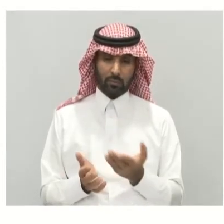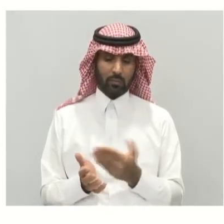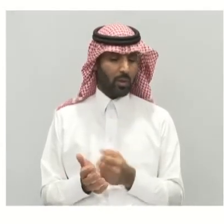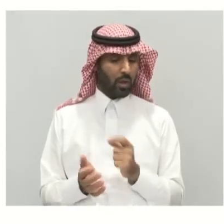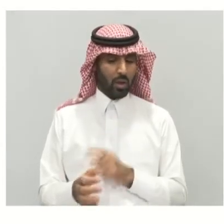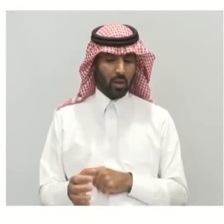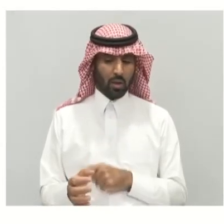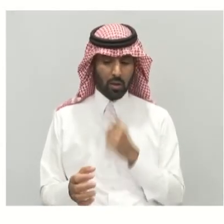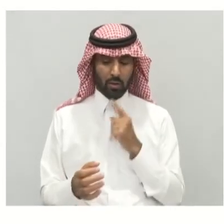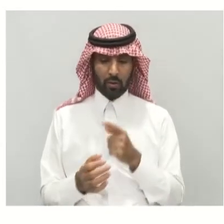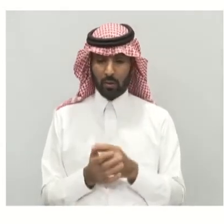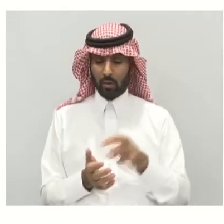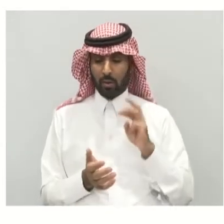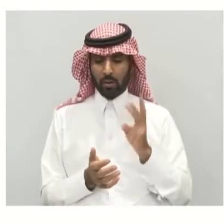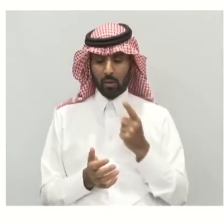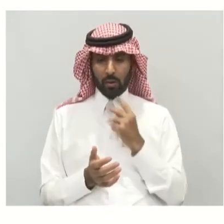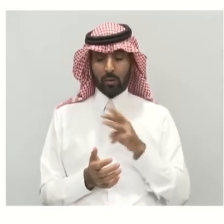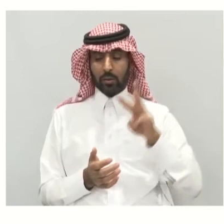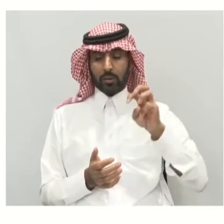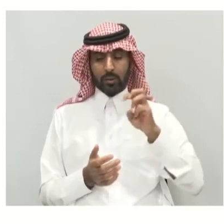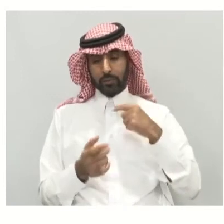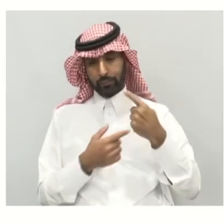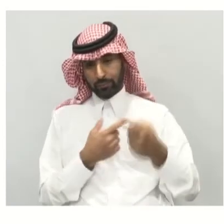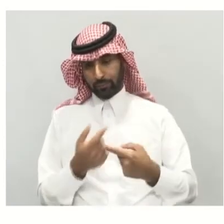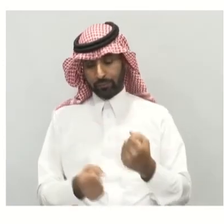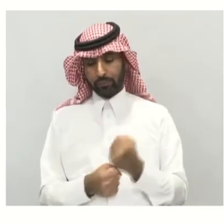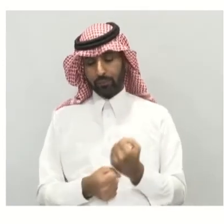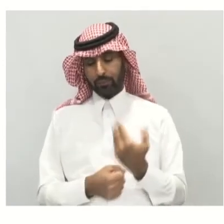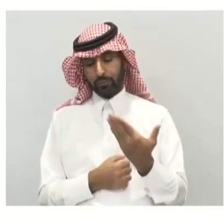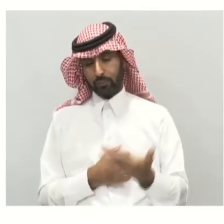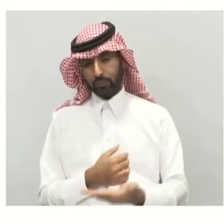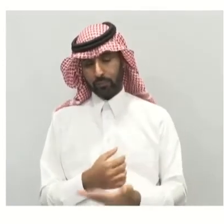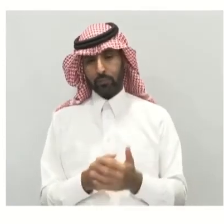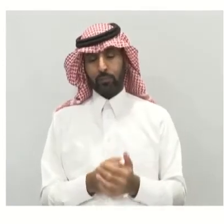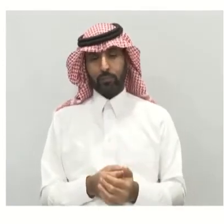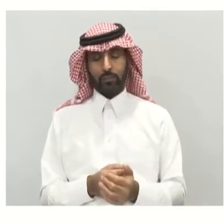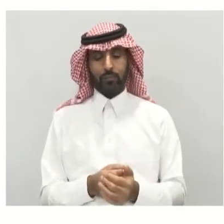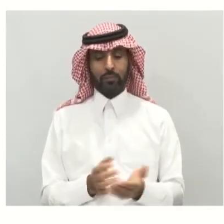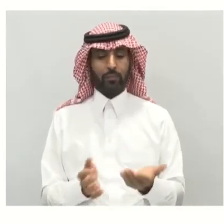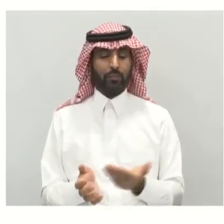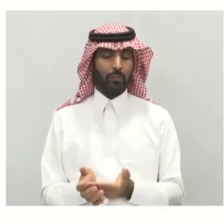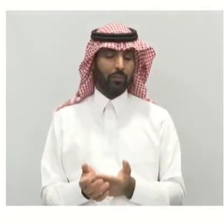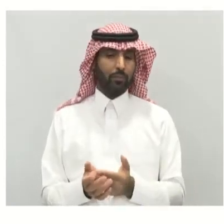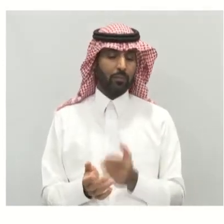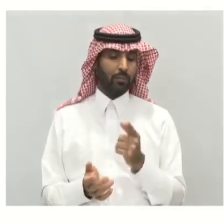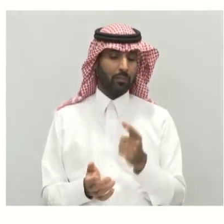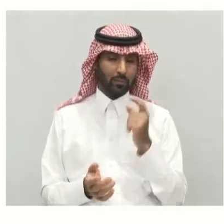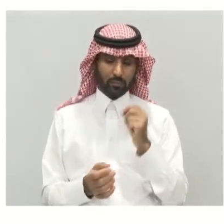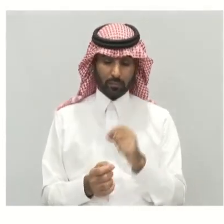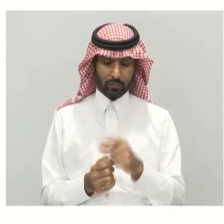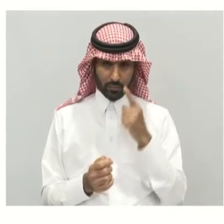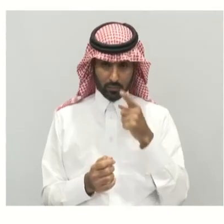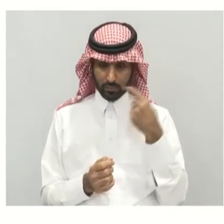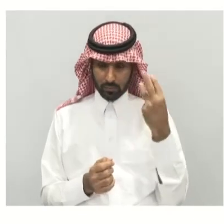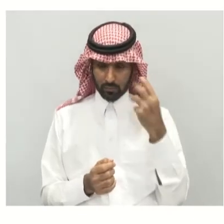long the company been in business? More than 30 years. Okay, now which adventure from